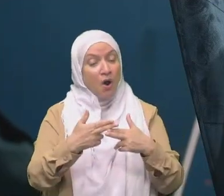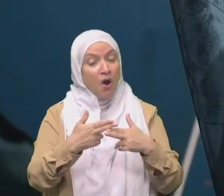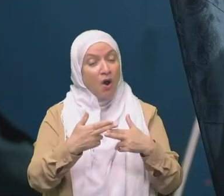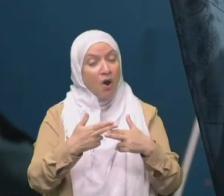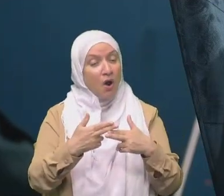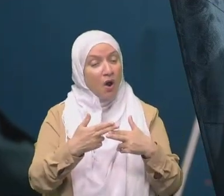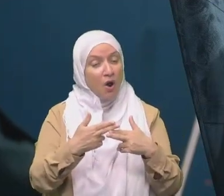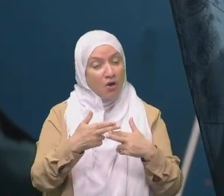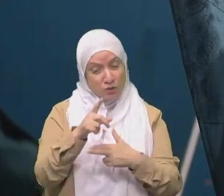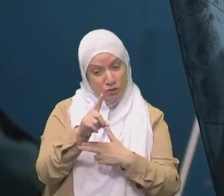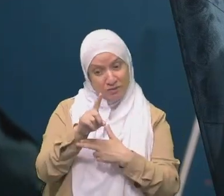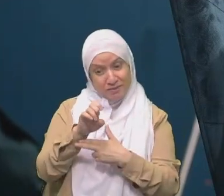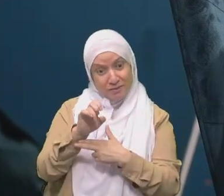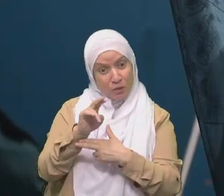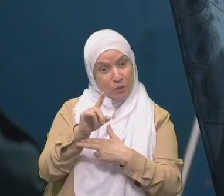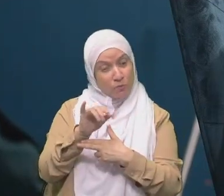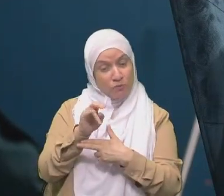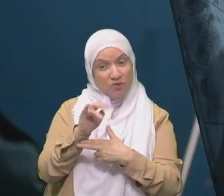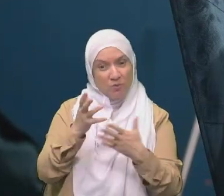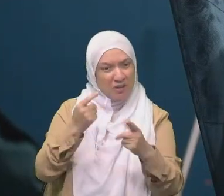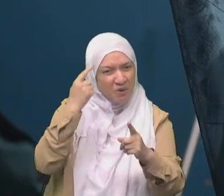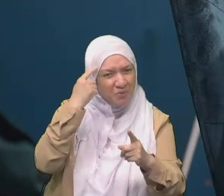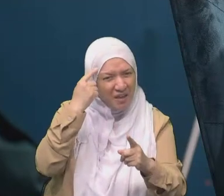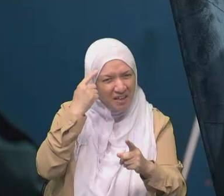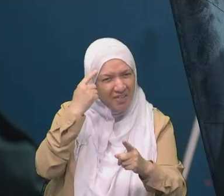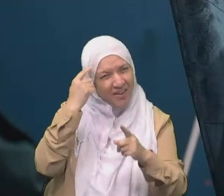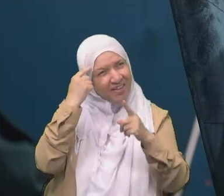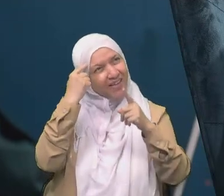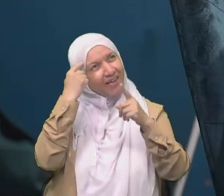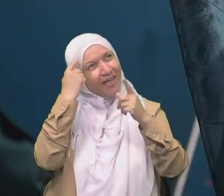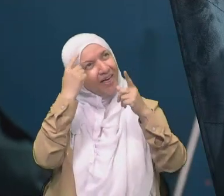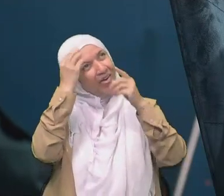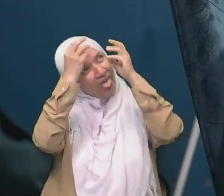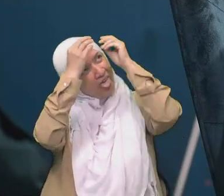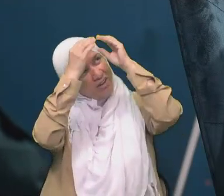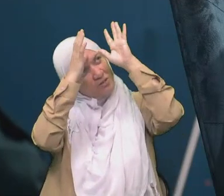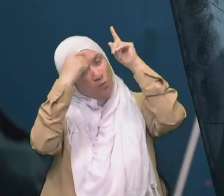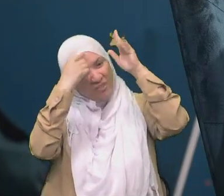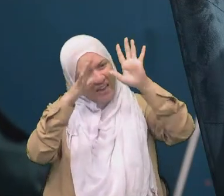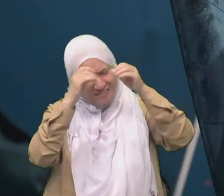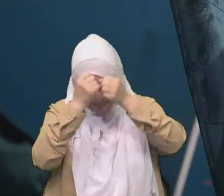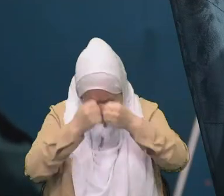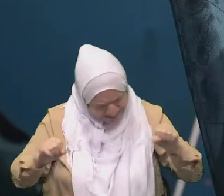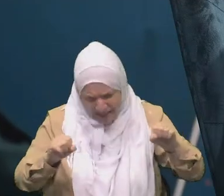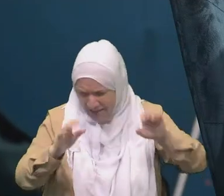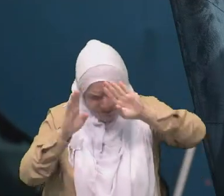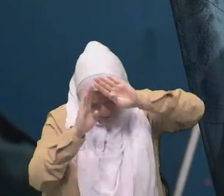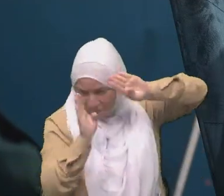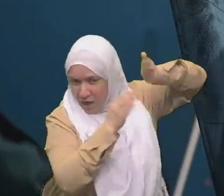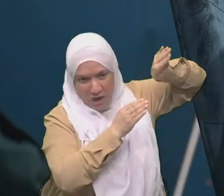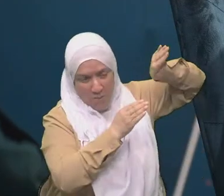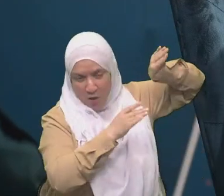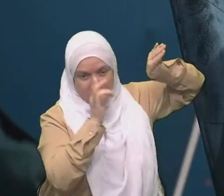that to understand that we all, at some point, all of us, as a matter of fact, we share that level of ailment